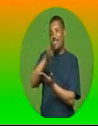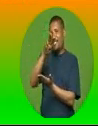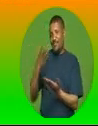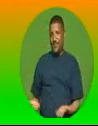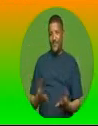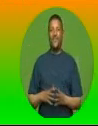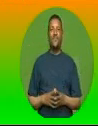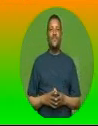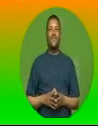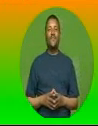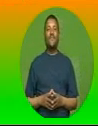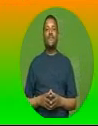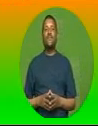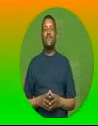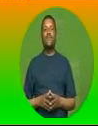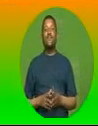universities.